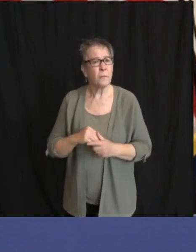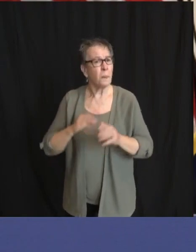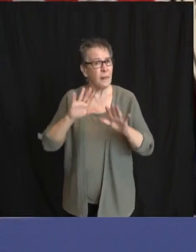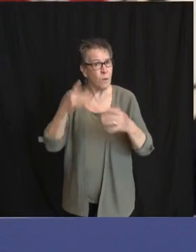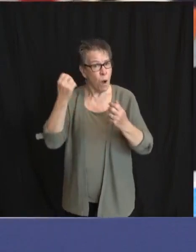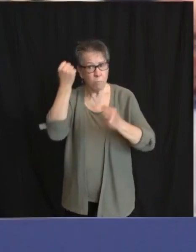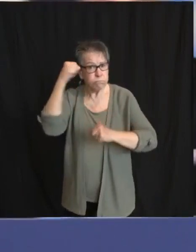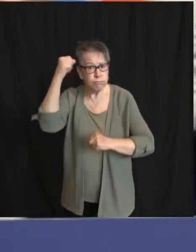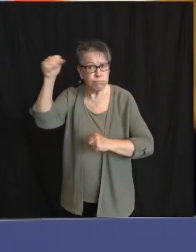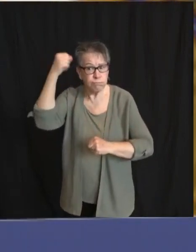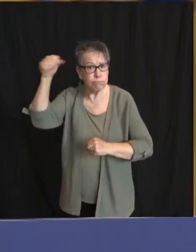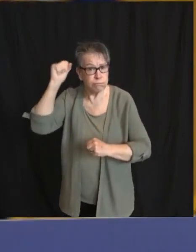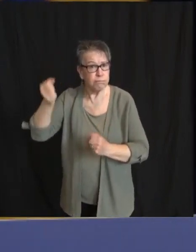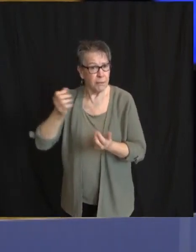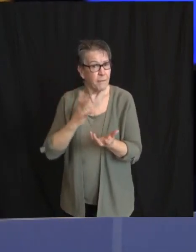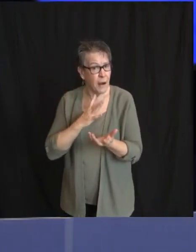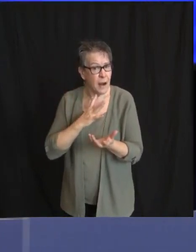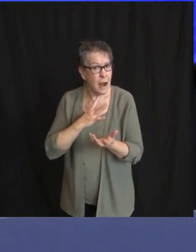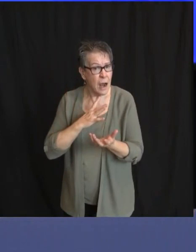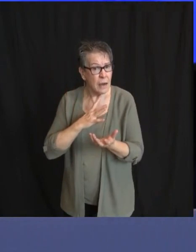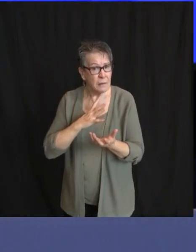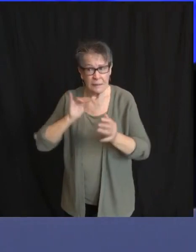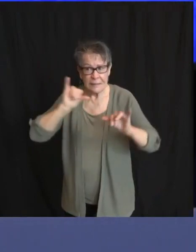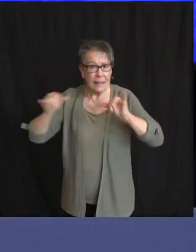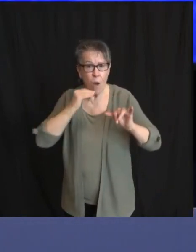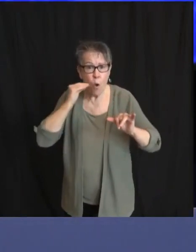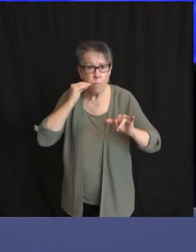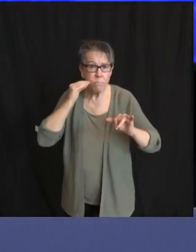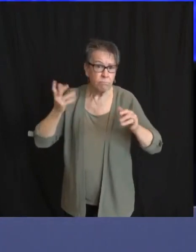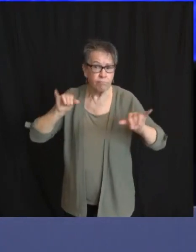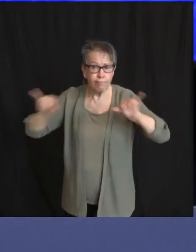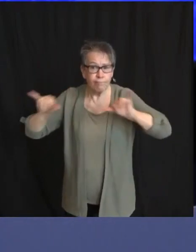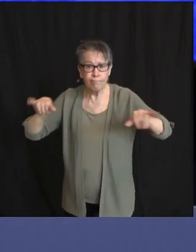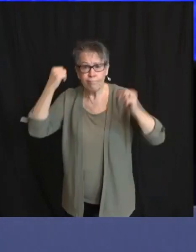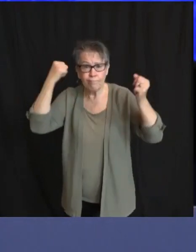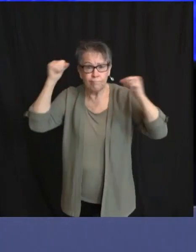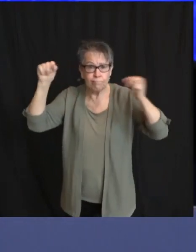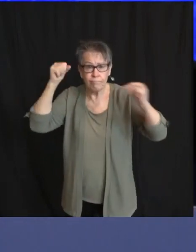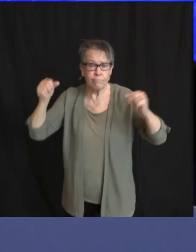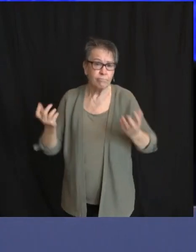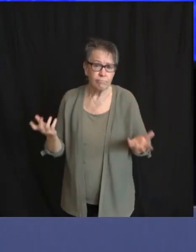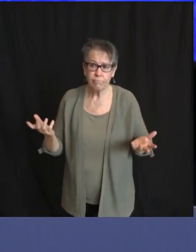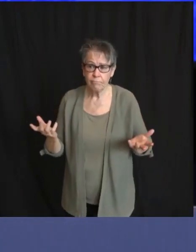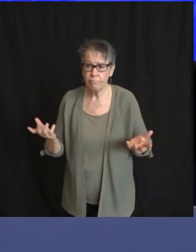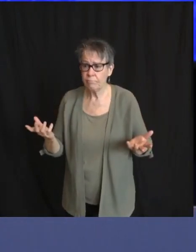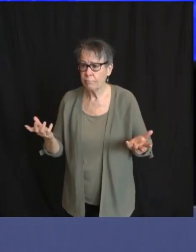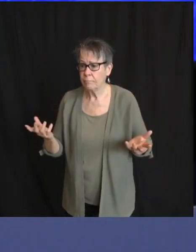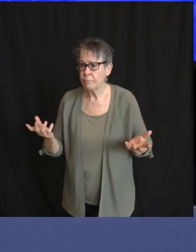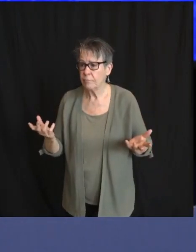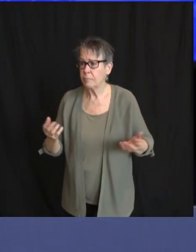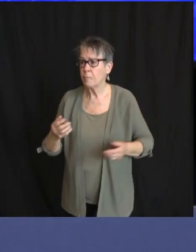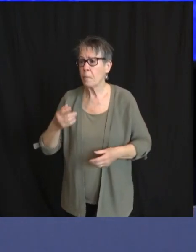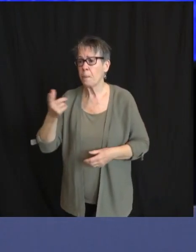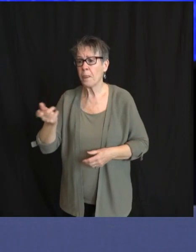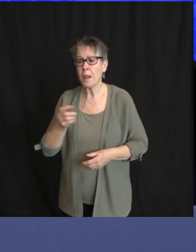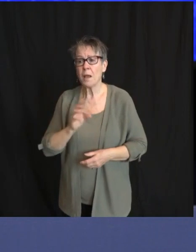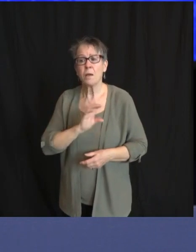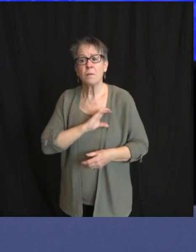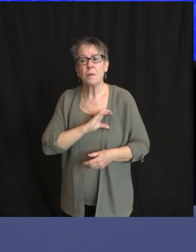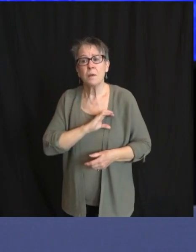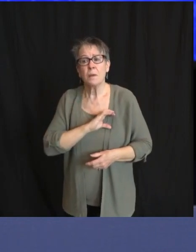don't prohibit people from exercising their right to protest, but they're very clear on, especially EO 107